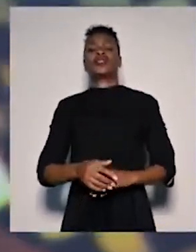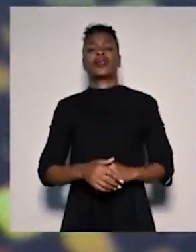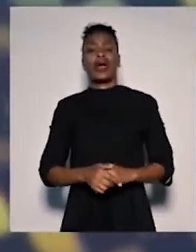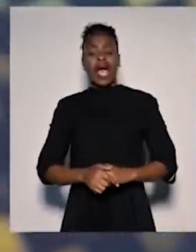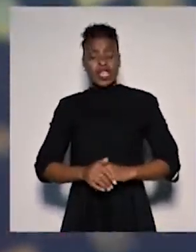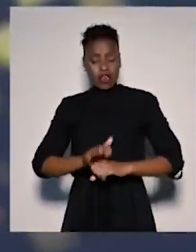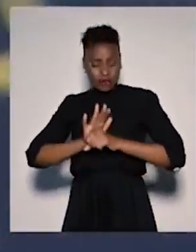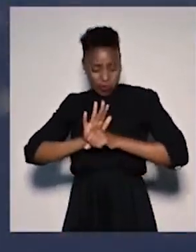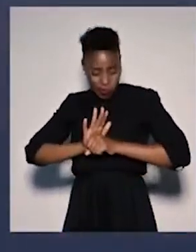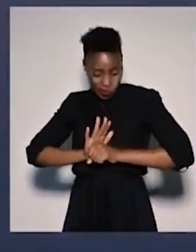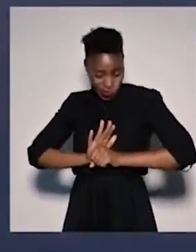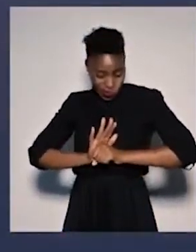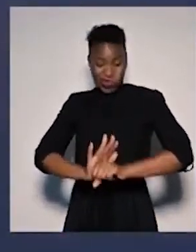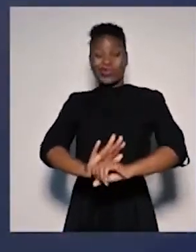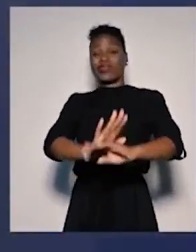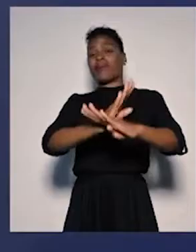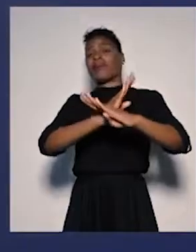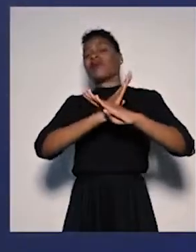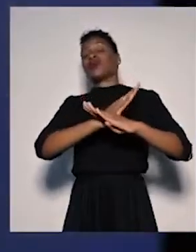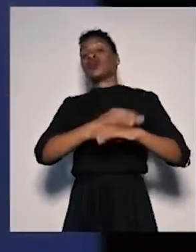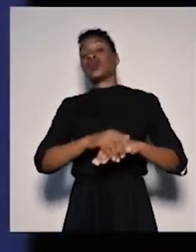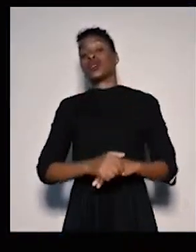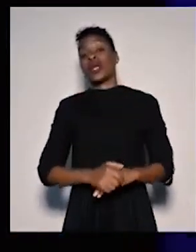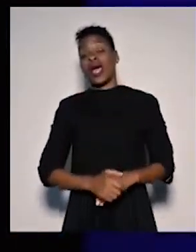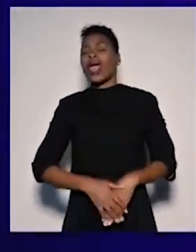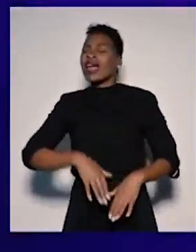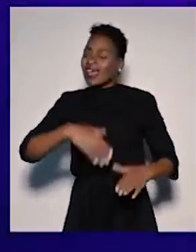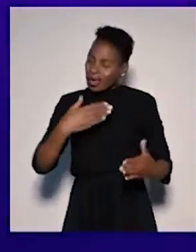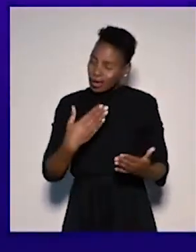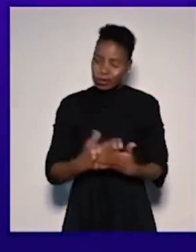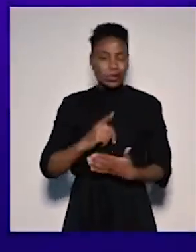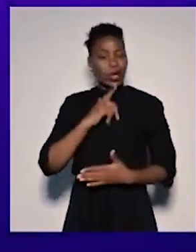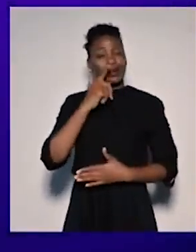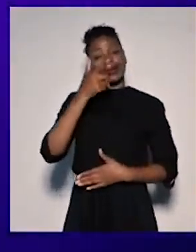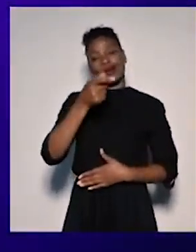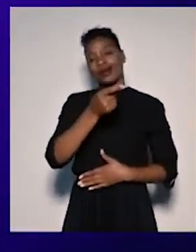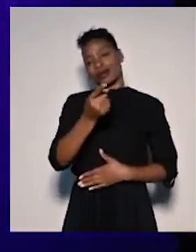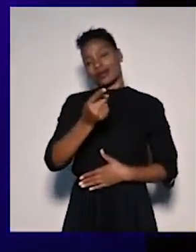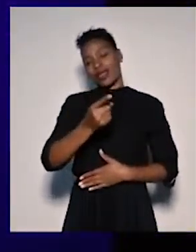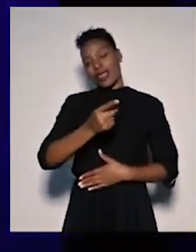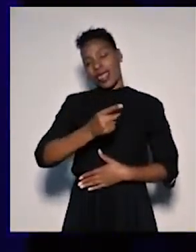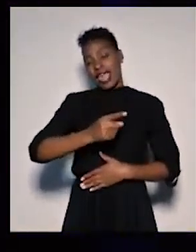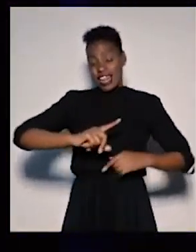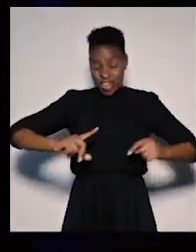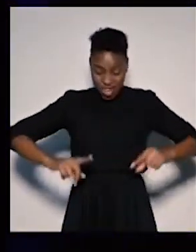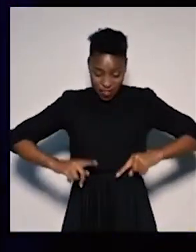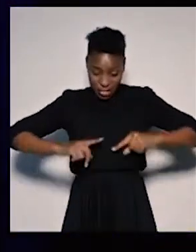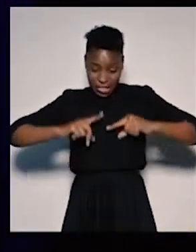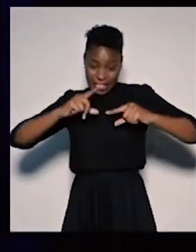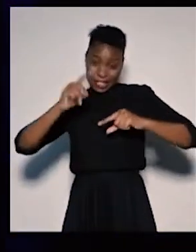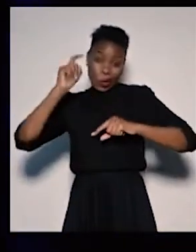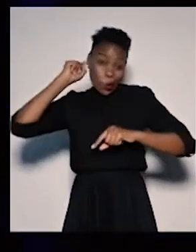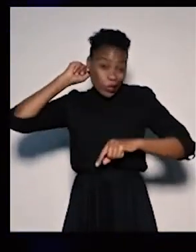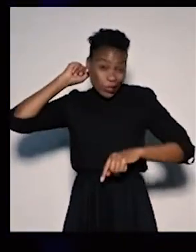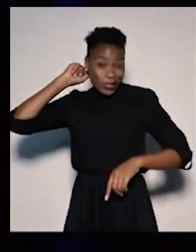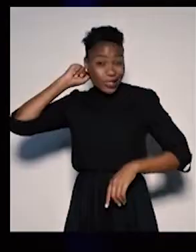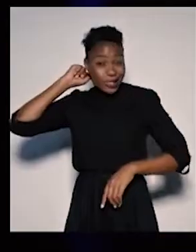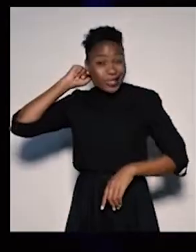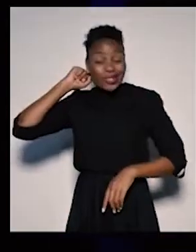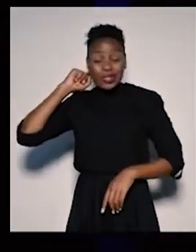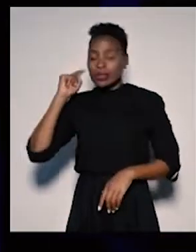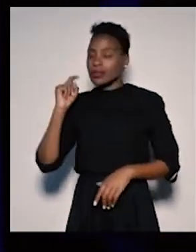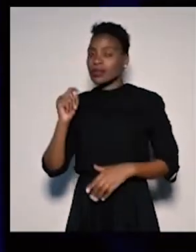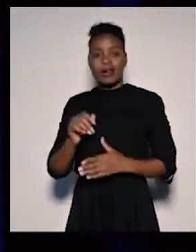You've pushed the boundaries. And I can tell you, Barcelona, living with that adjusted conscience